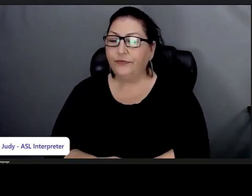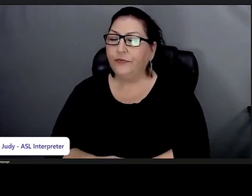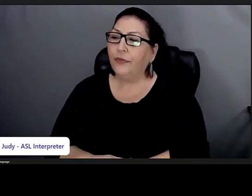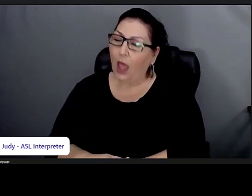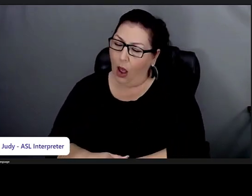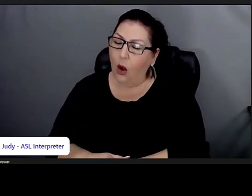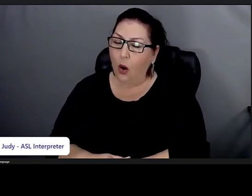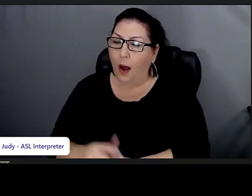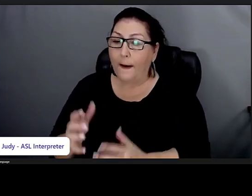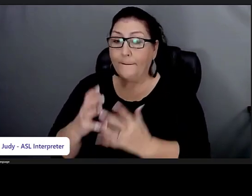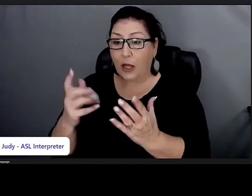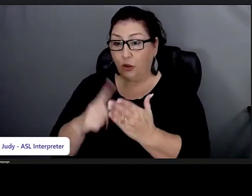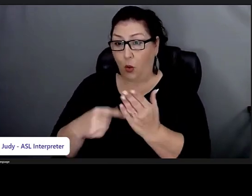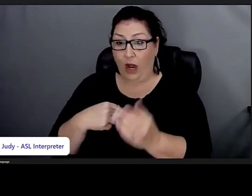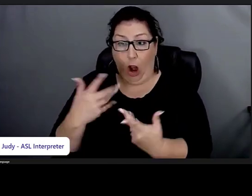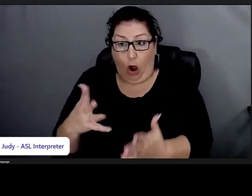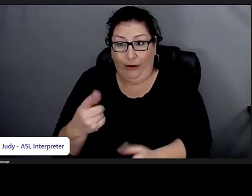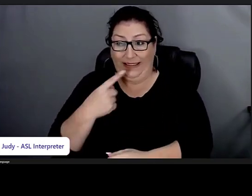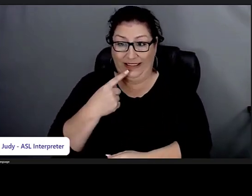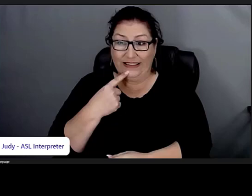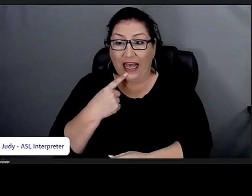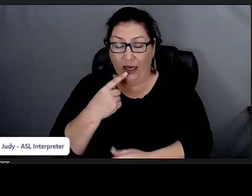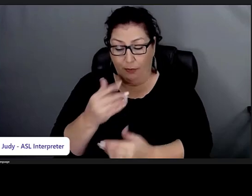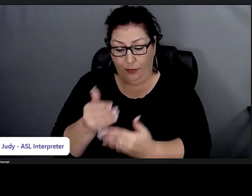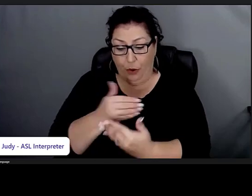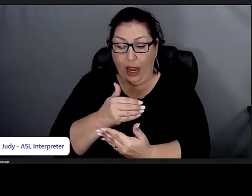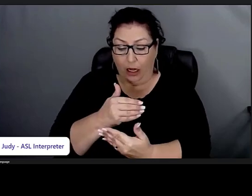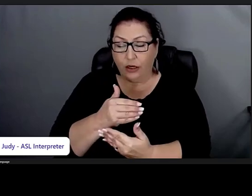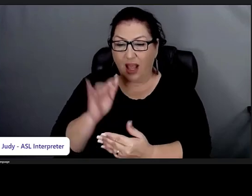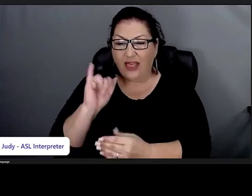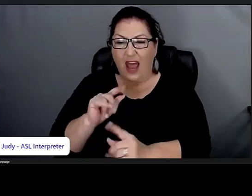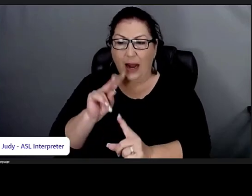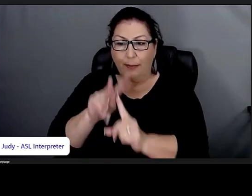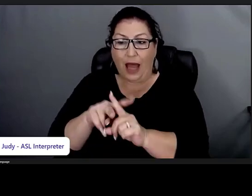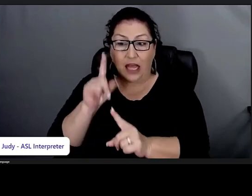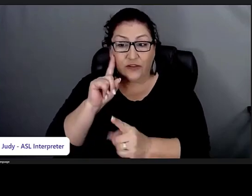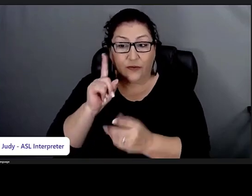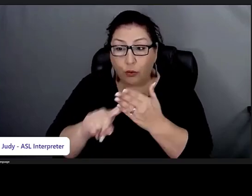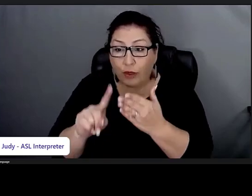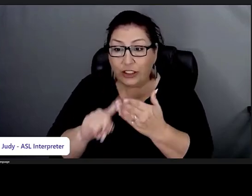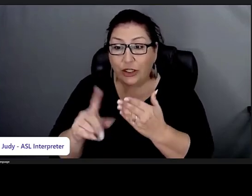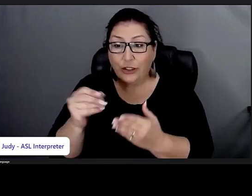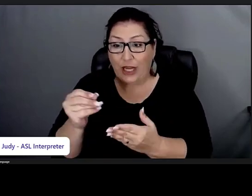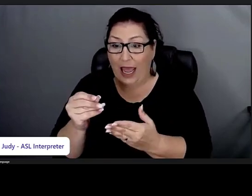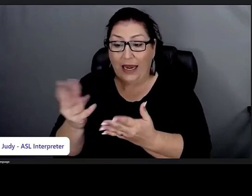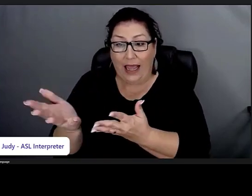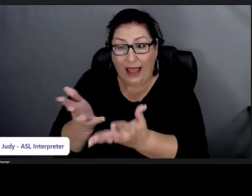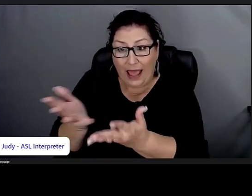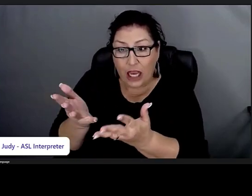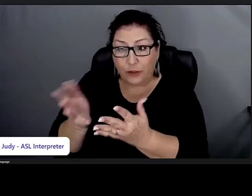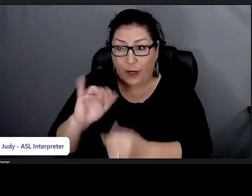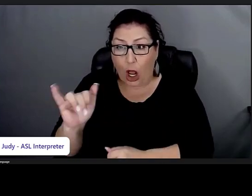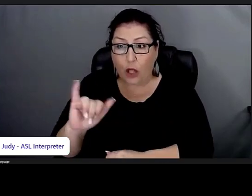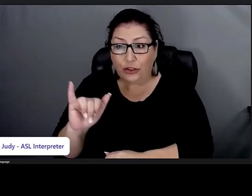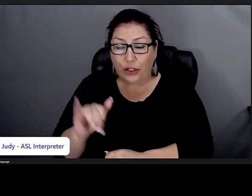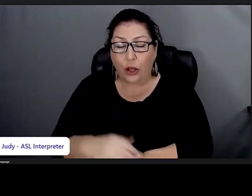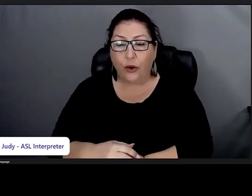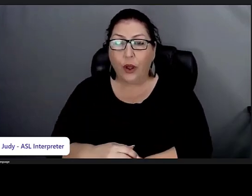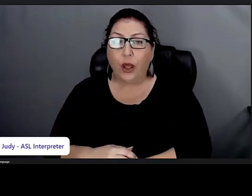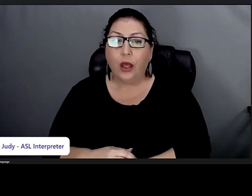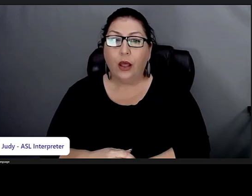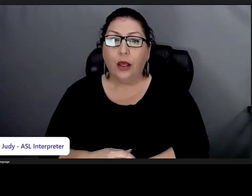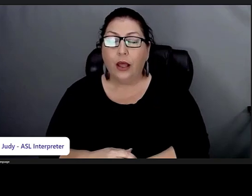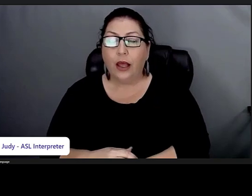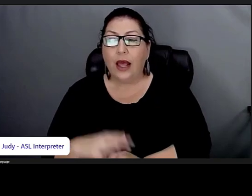Much of what I have said just prior applies for research and engagement also. Consent is to